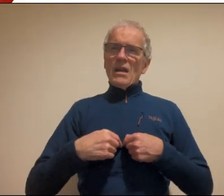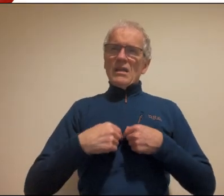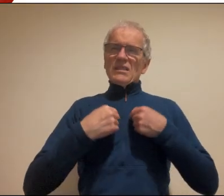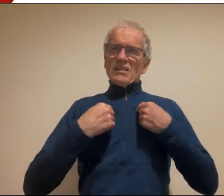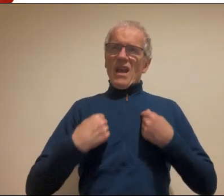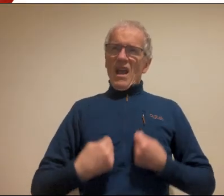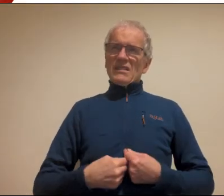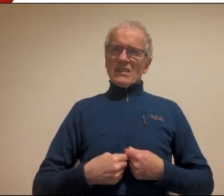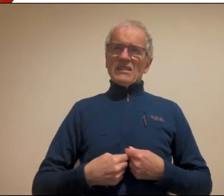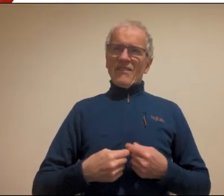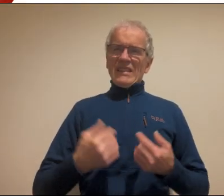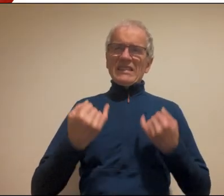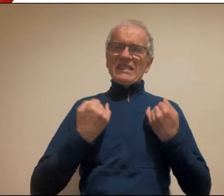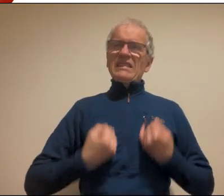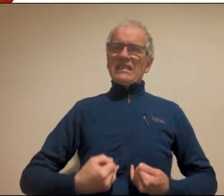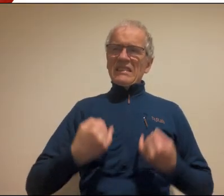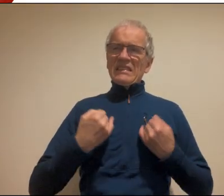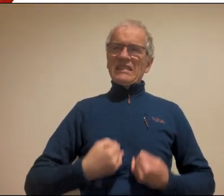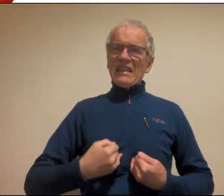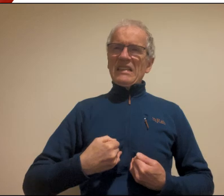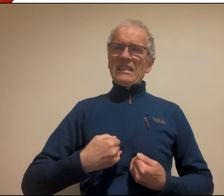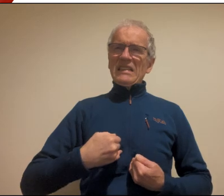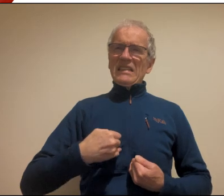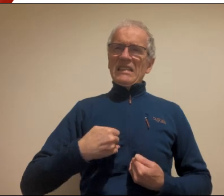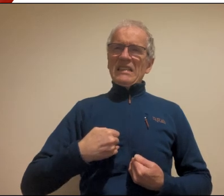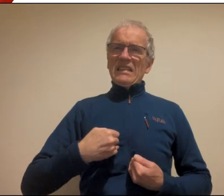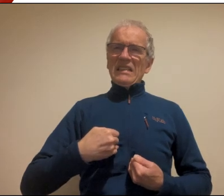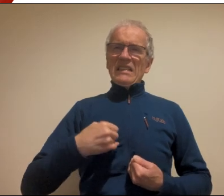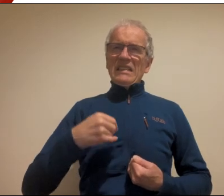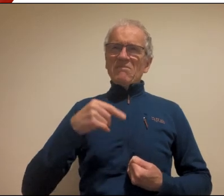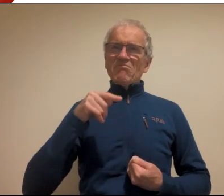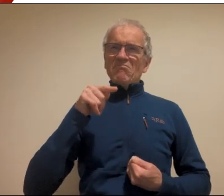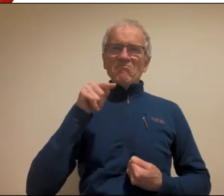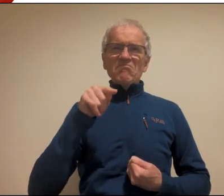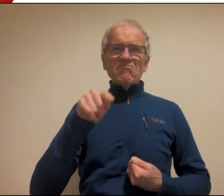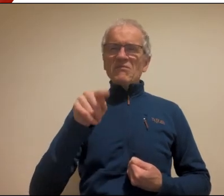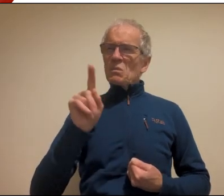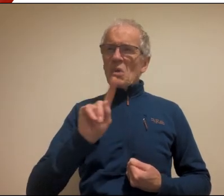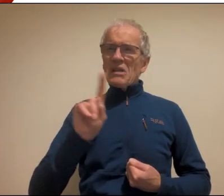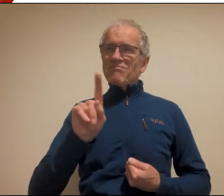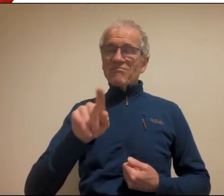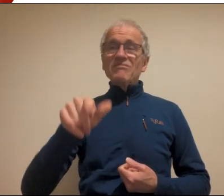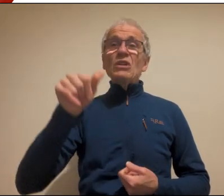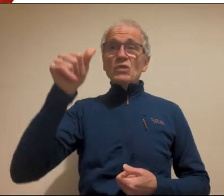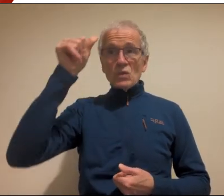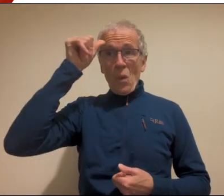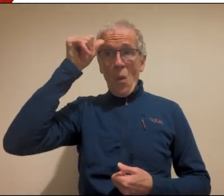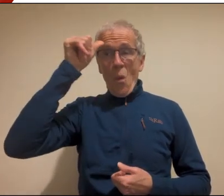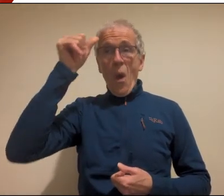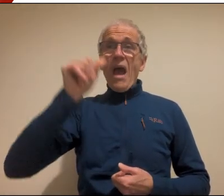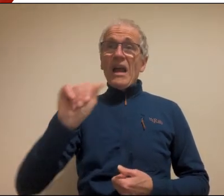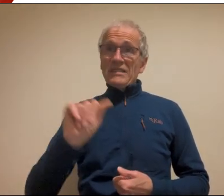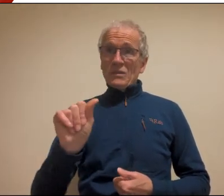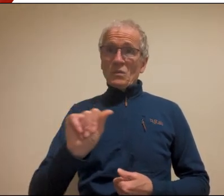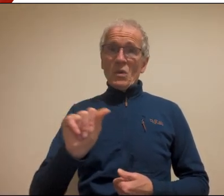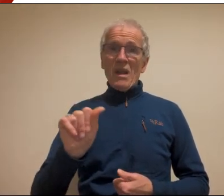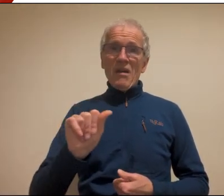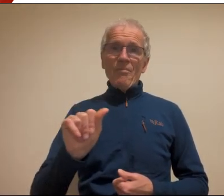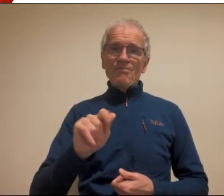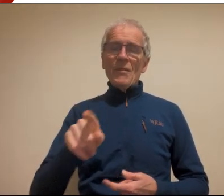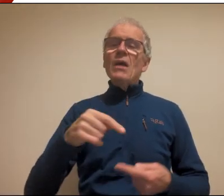Cardiovascular disease is a name for a range of conditions that affect your heart or circulation.